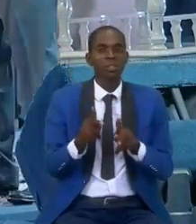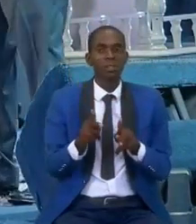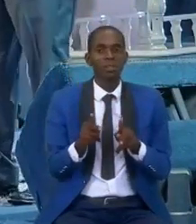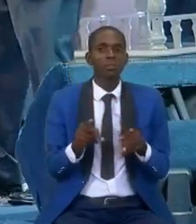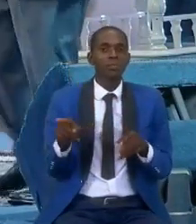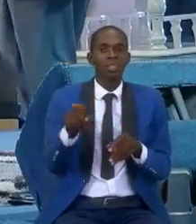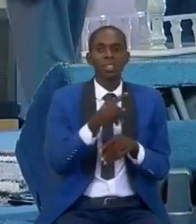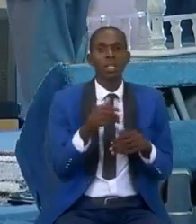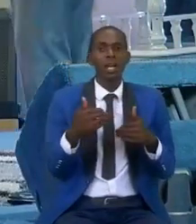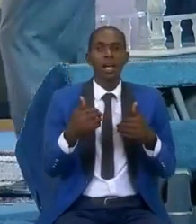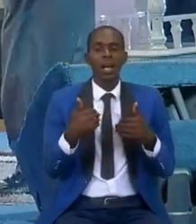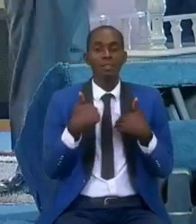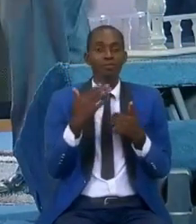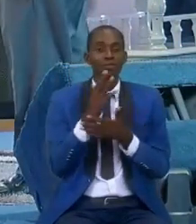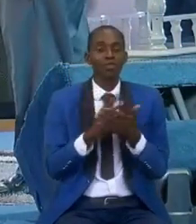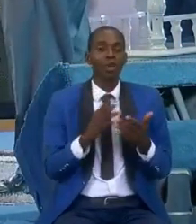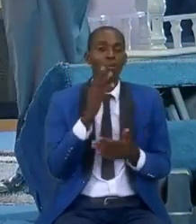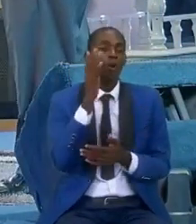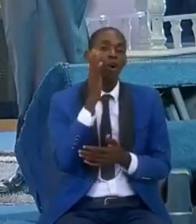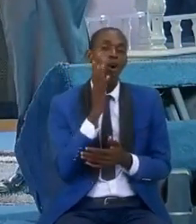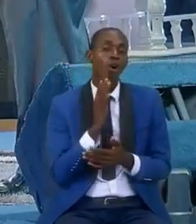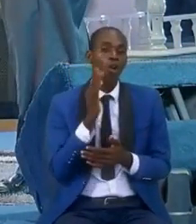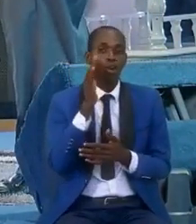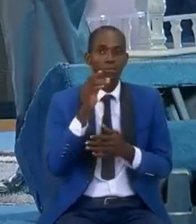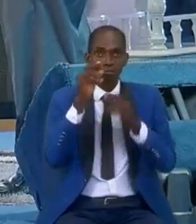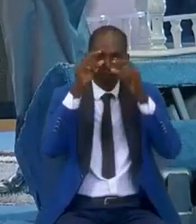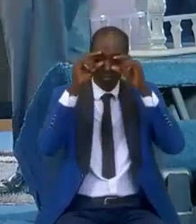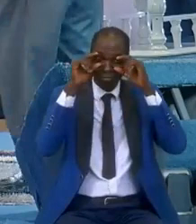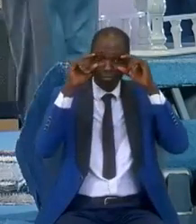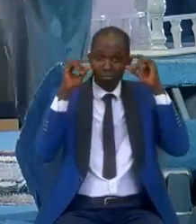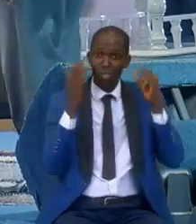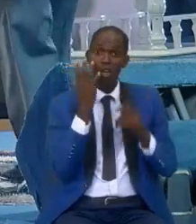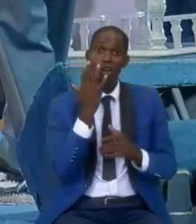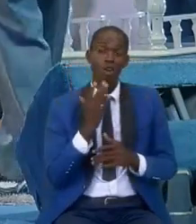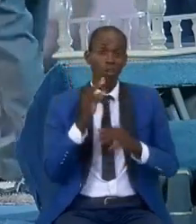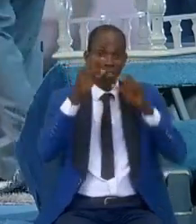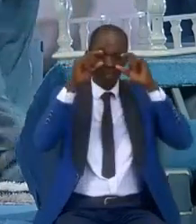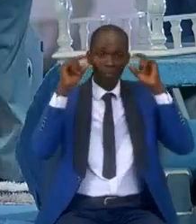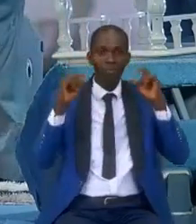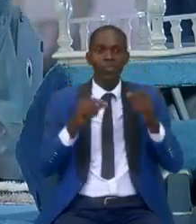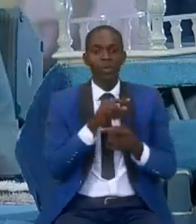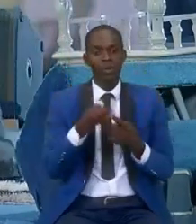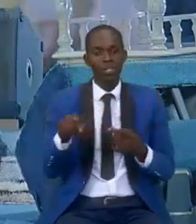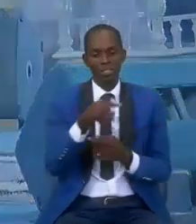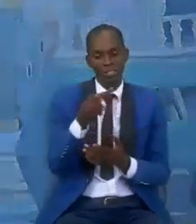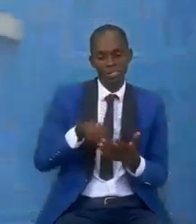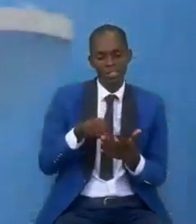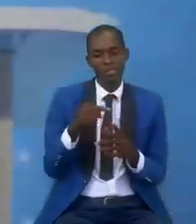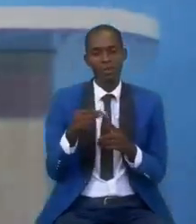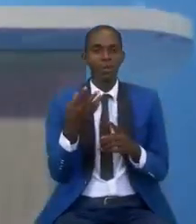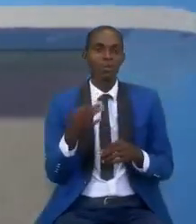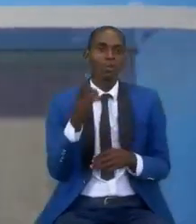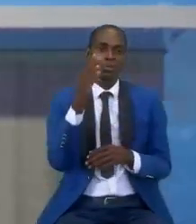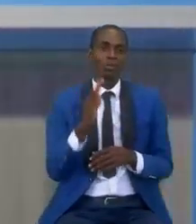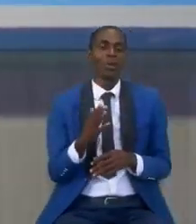theological glasses, when they read the word of God. And so they say that the word of miracle